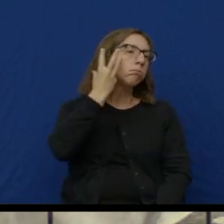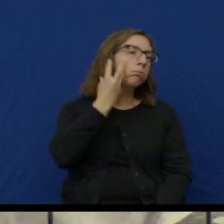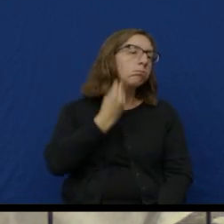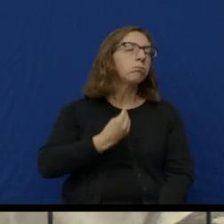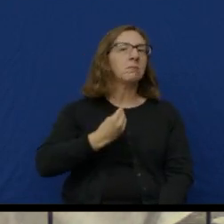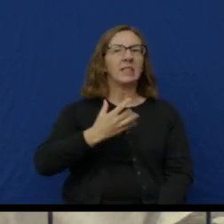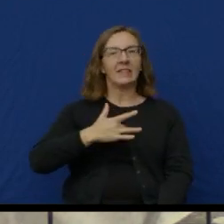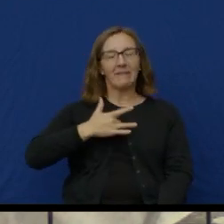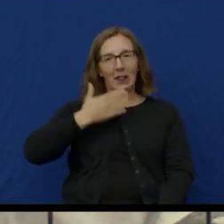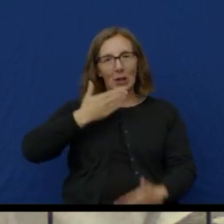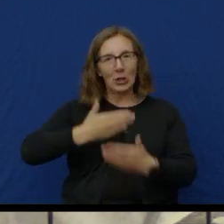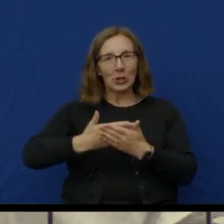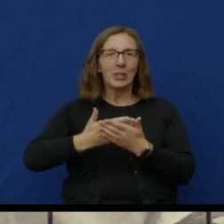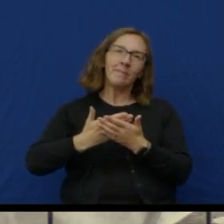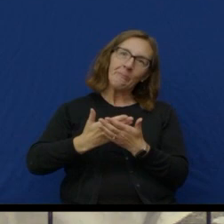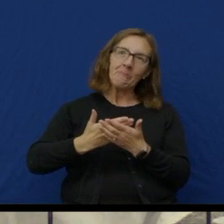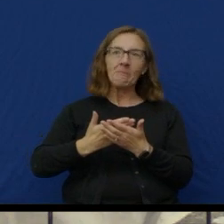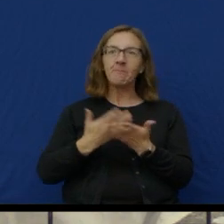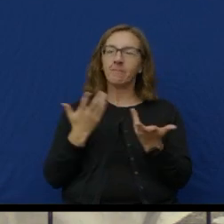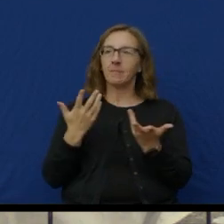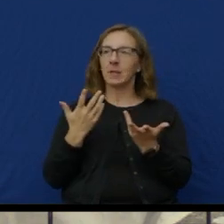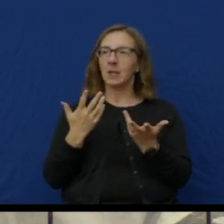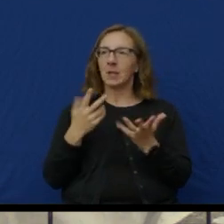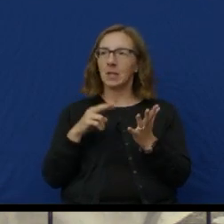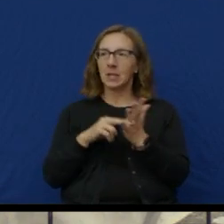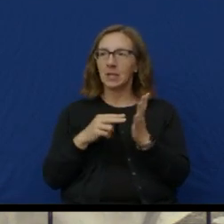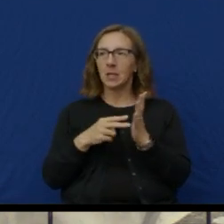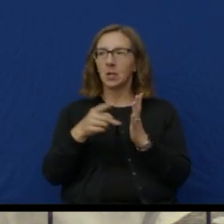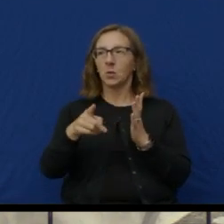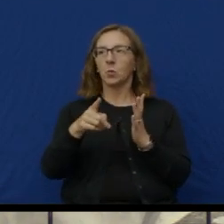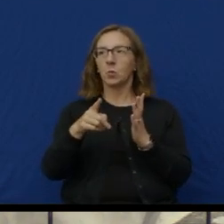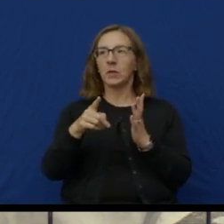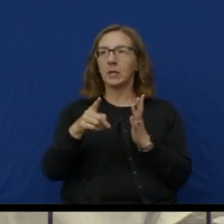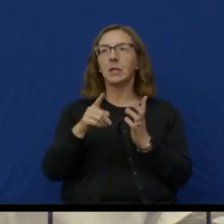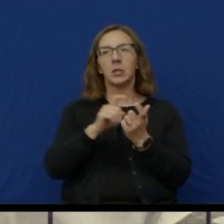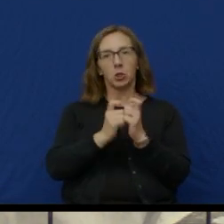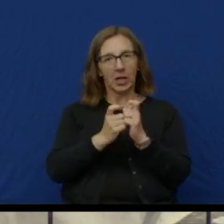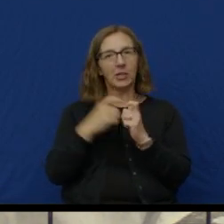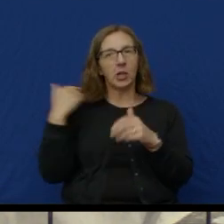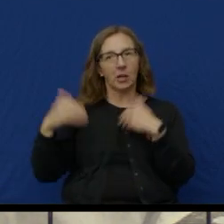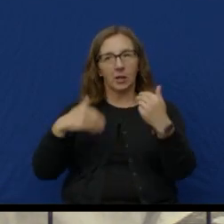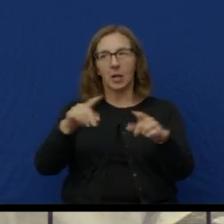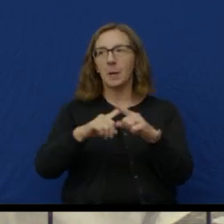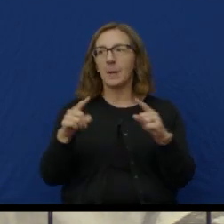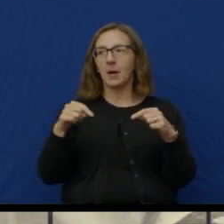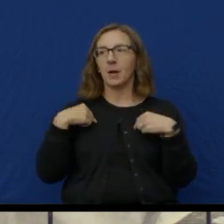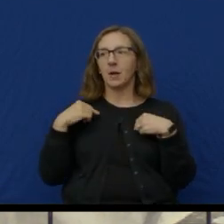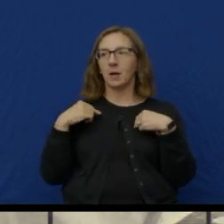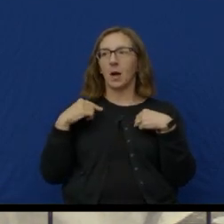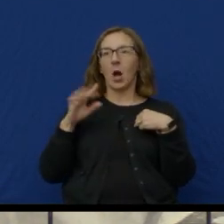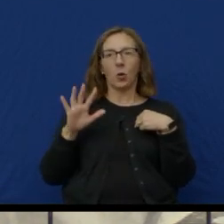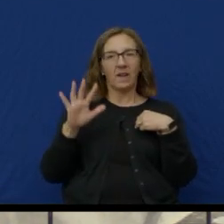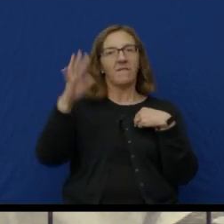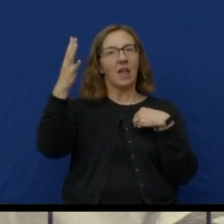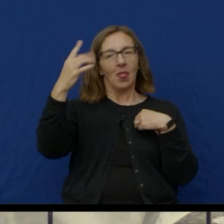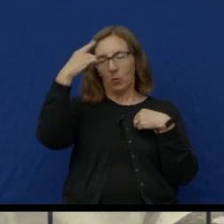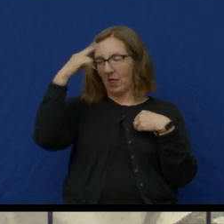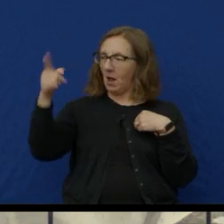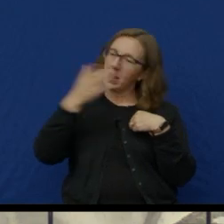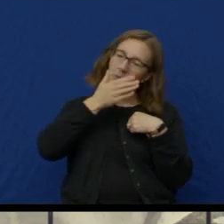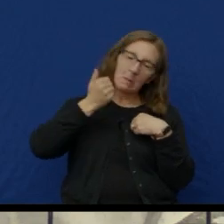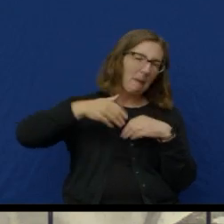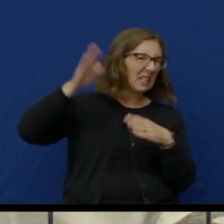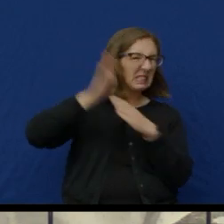it. It's not that you don't modernize it and change it as times go along, but we actually felt our 5th master plan was the best one we had ever